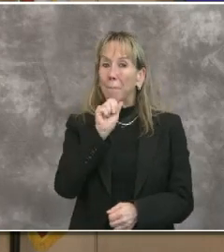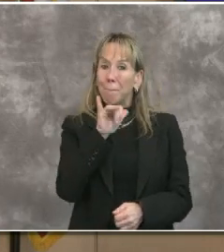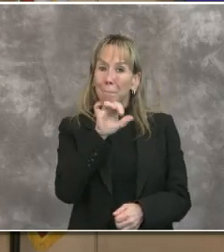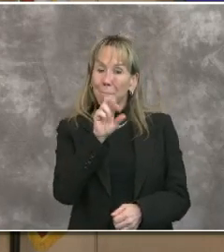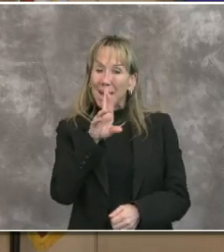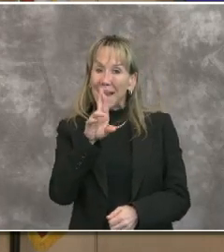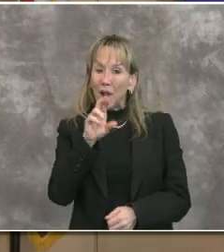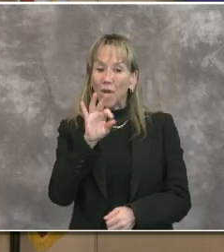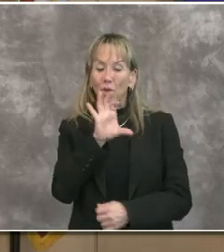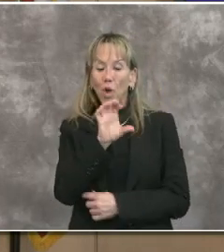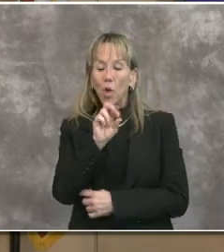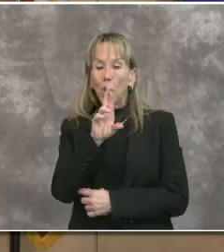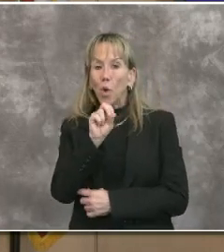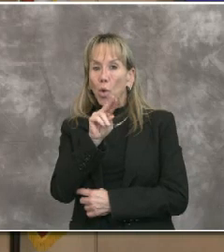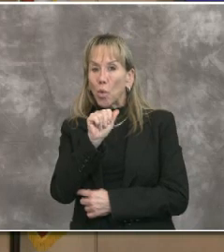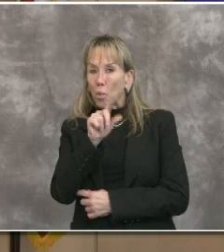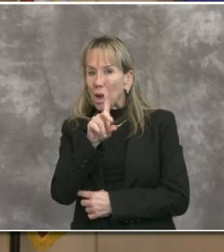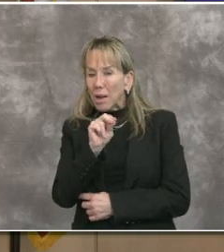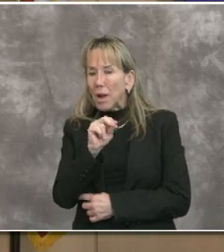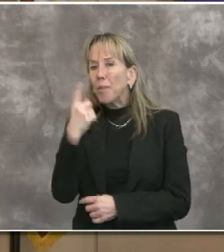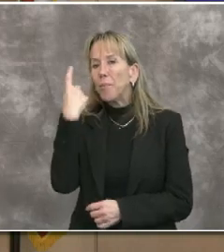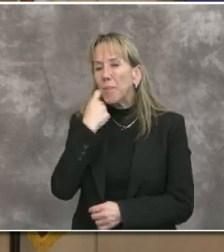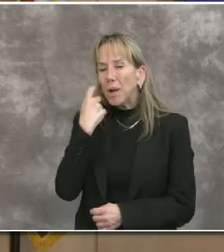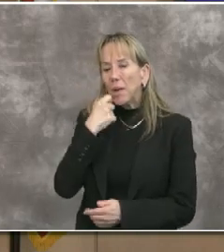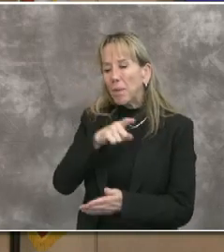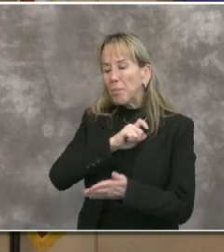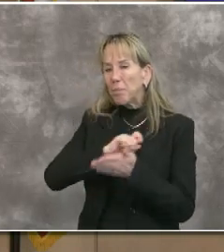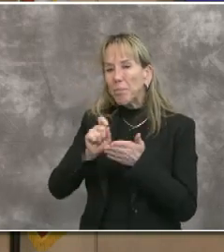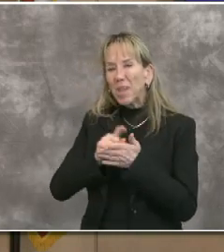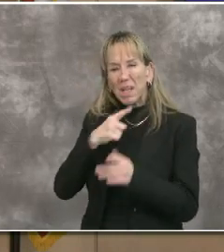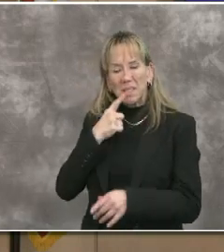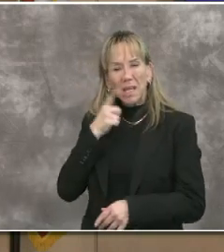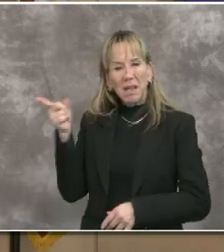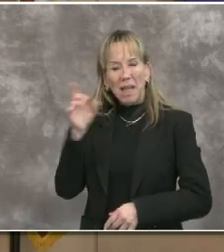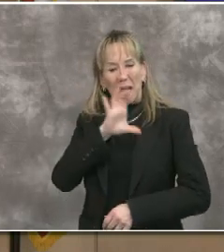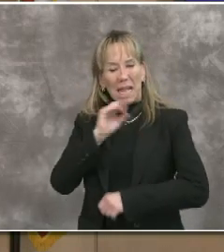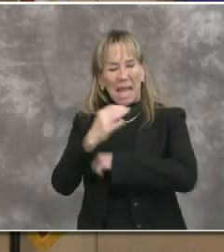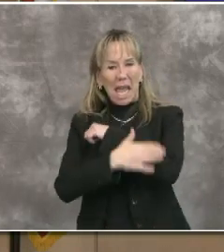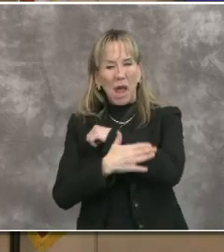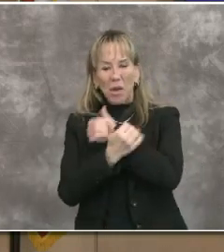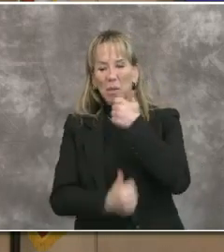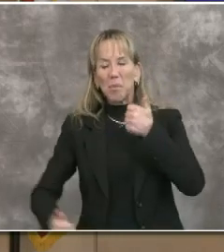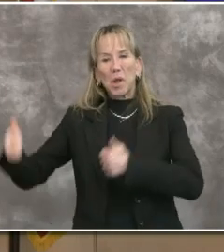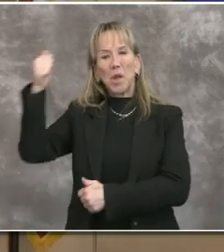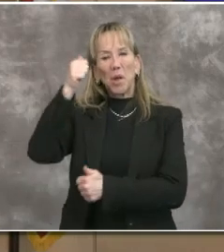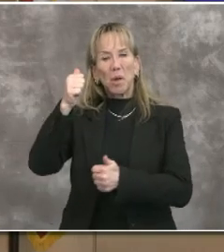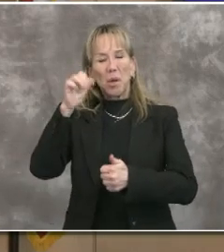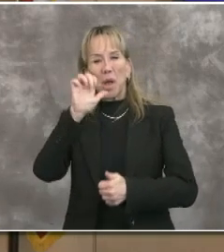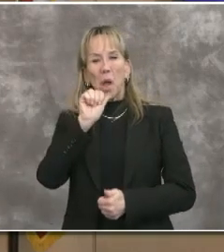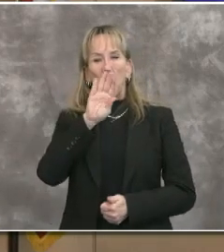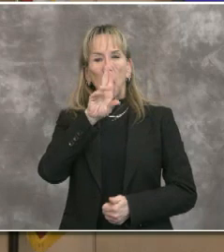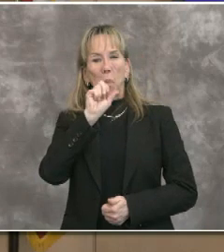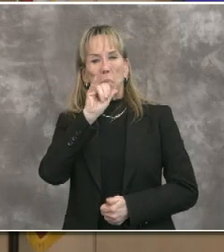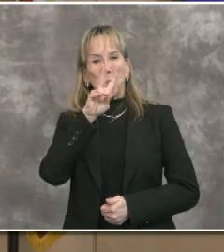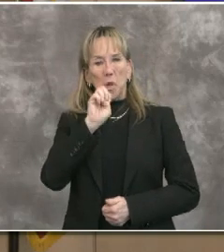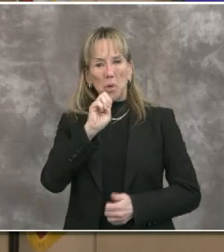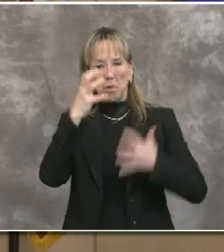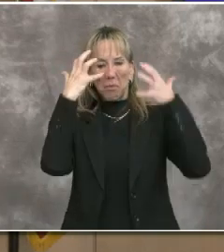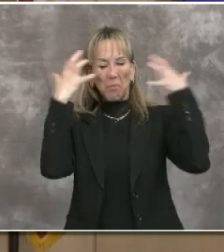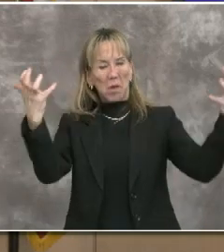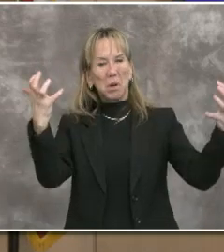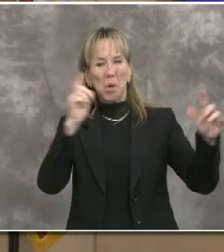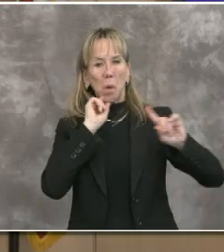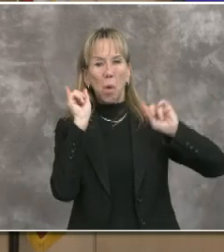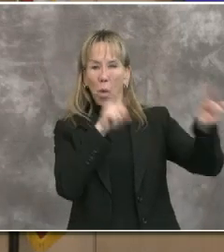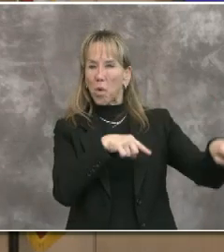recently wrote an op-ed calling the county's health orders an abuse of power that threatens to erode the public's trust and compliance.